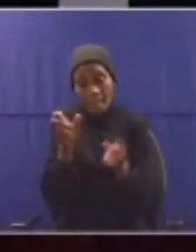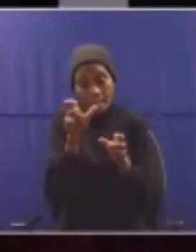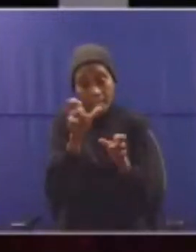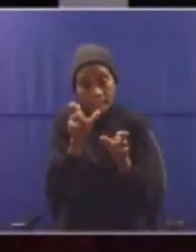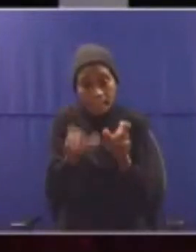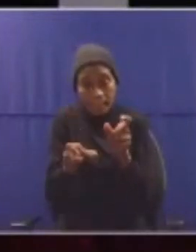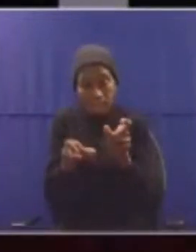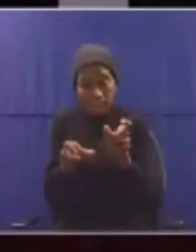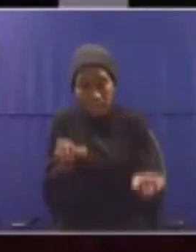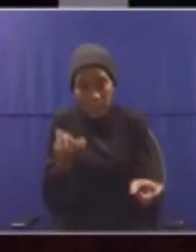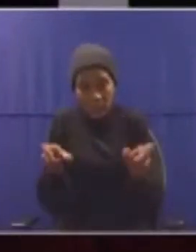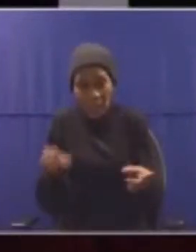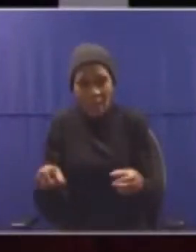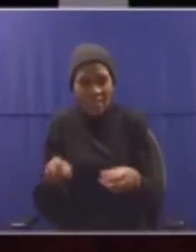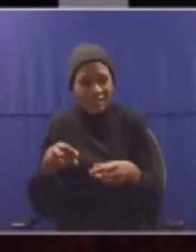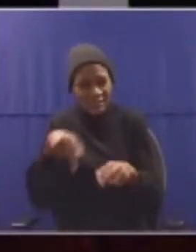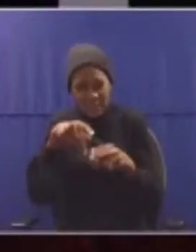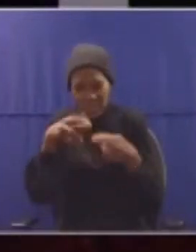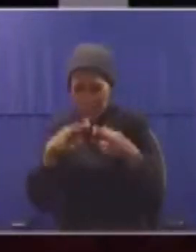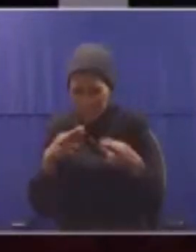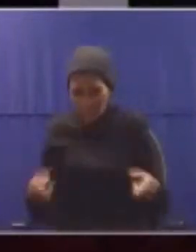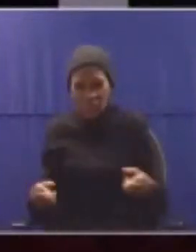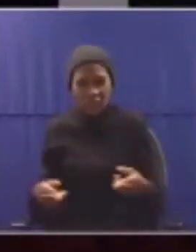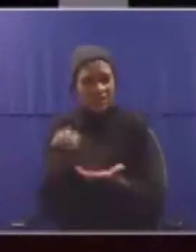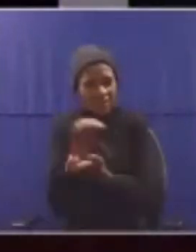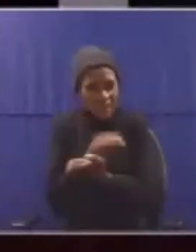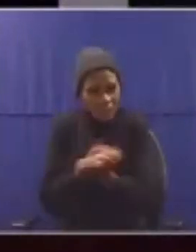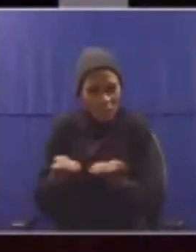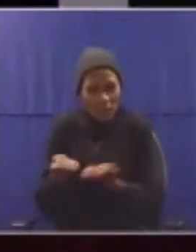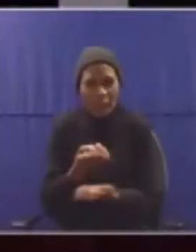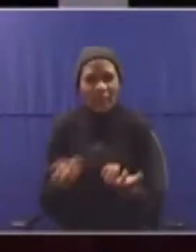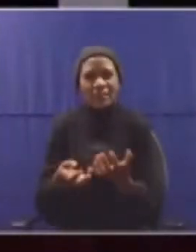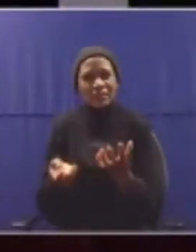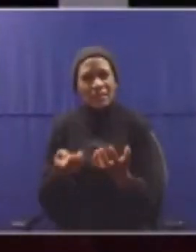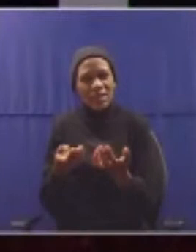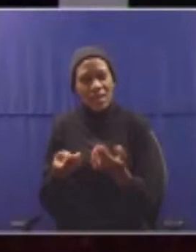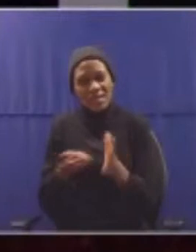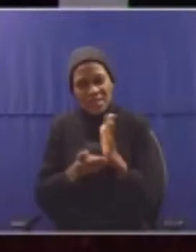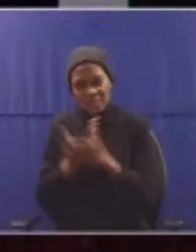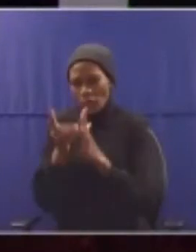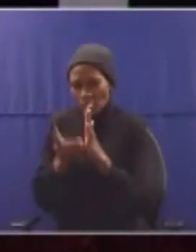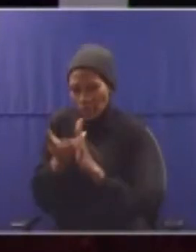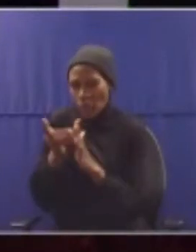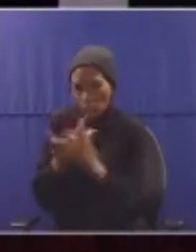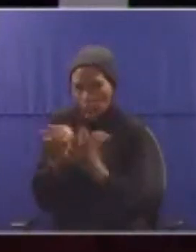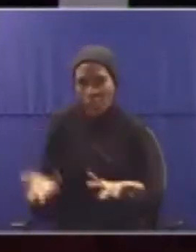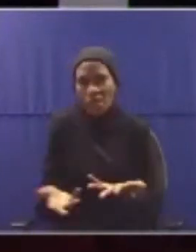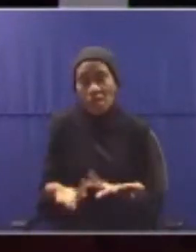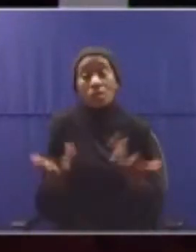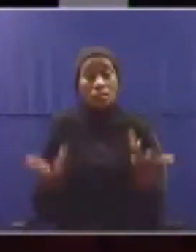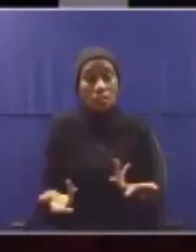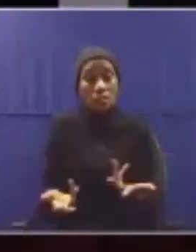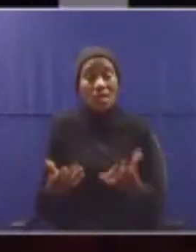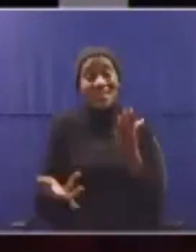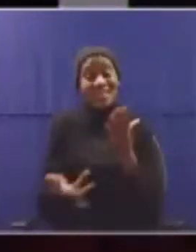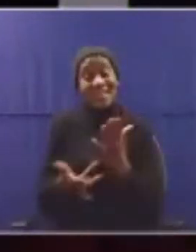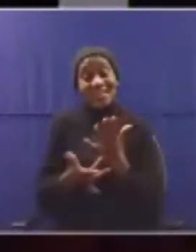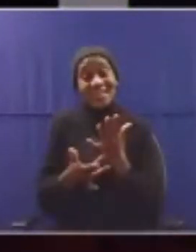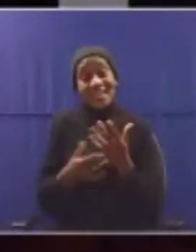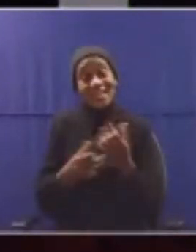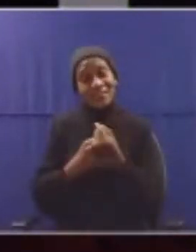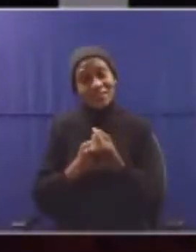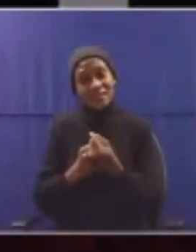farm machinery and equipment, production, development inputs, and provision of technical